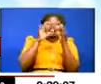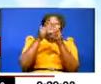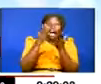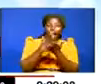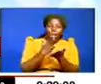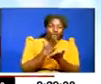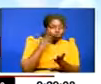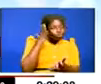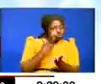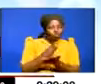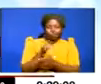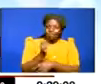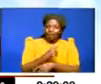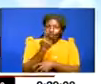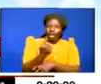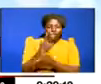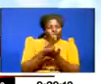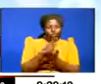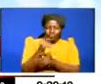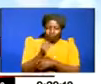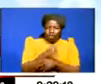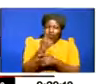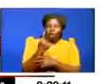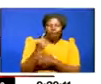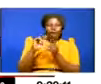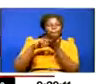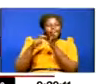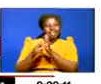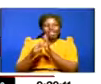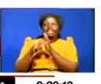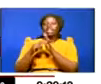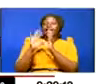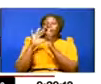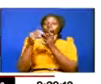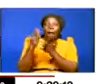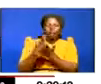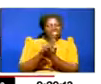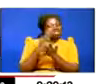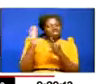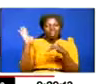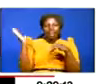January, and January is cabbage. We can't run away.